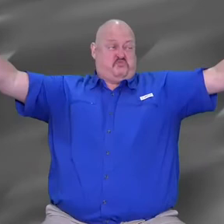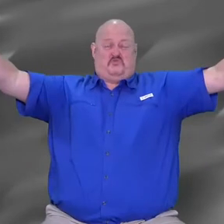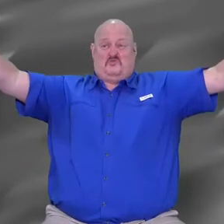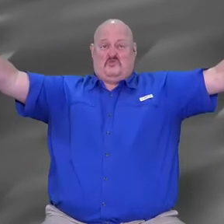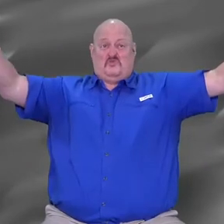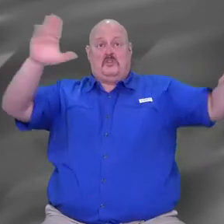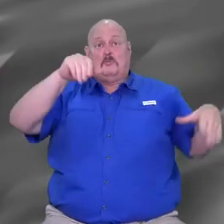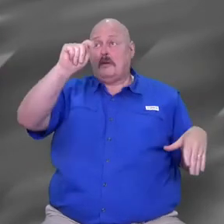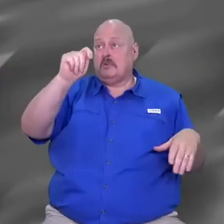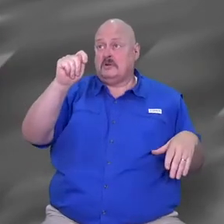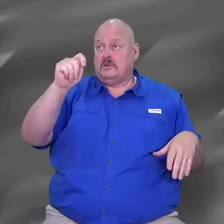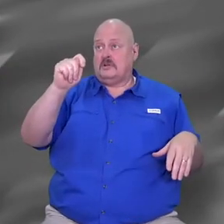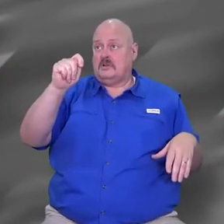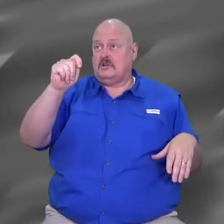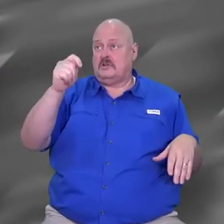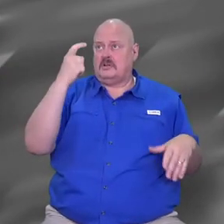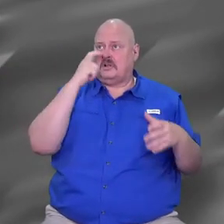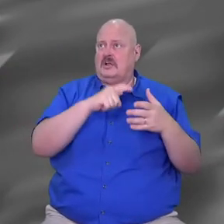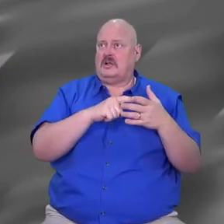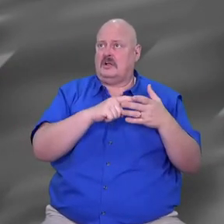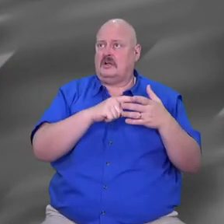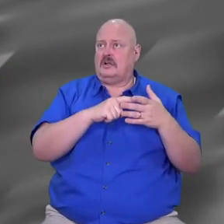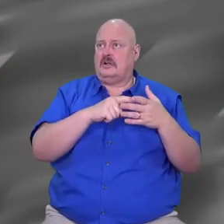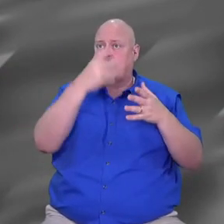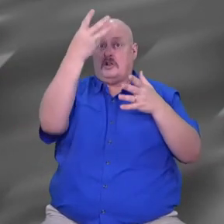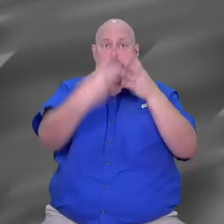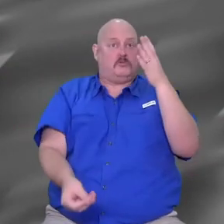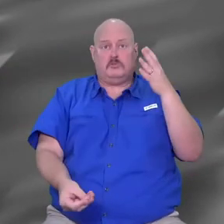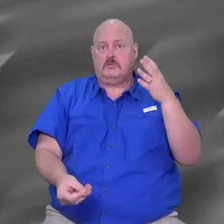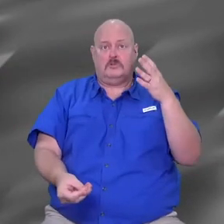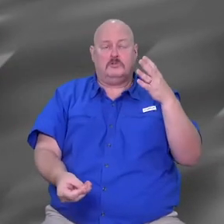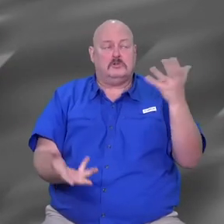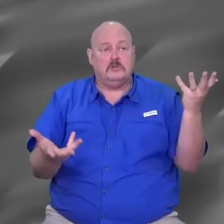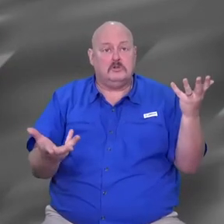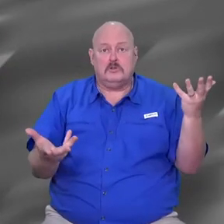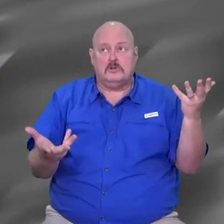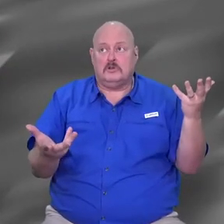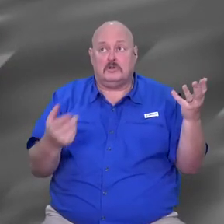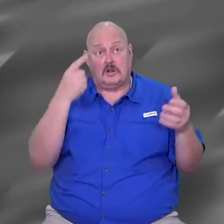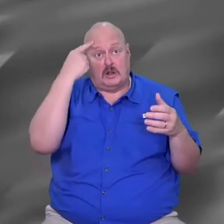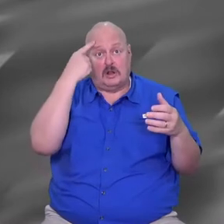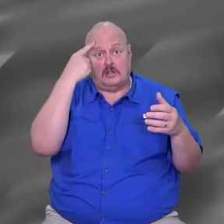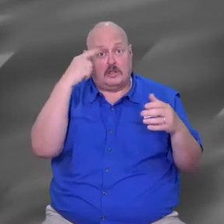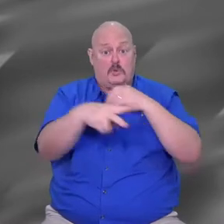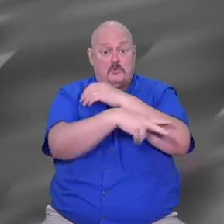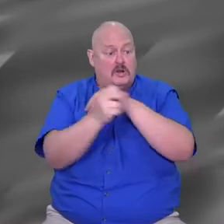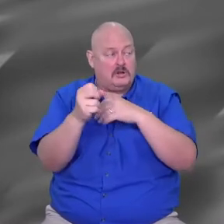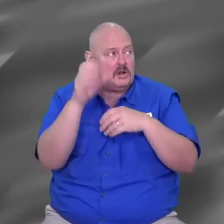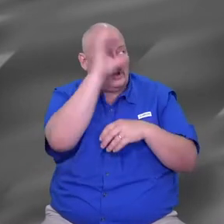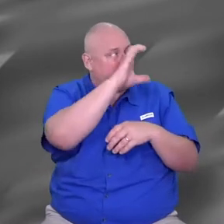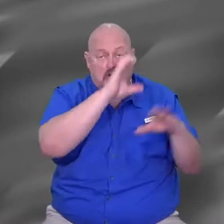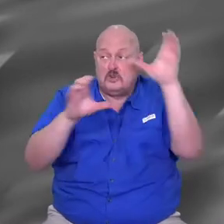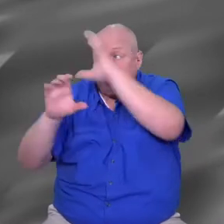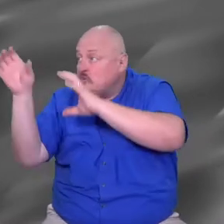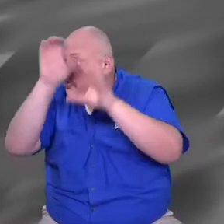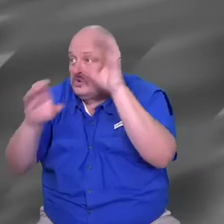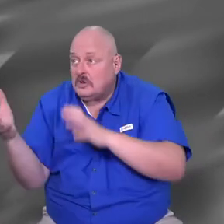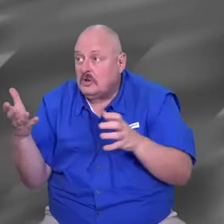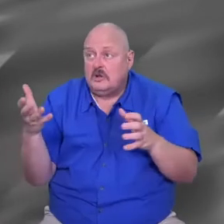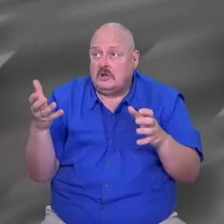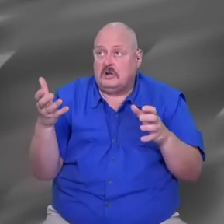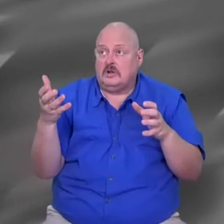apartment. And I noticed that it was gone. It was missing. I thought we had been robbed. I started looking at other things, and